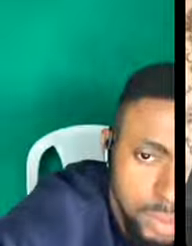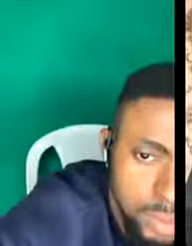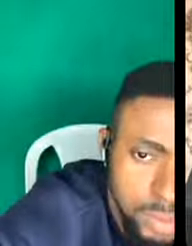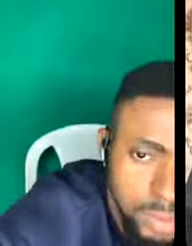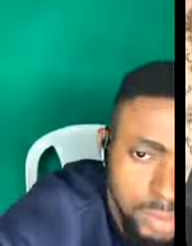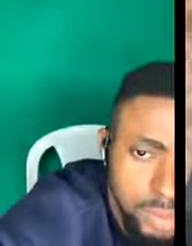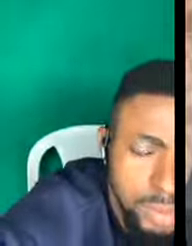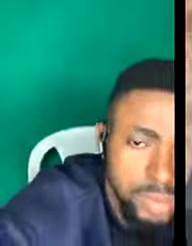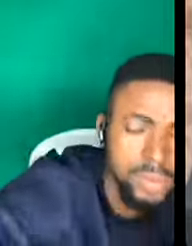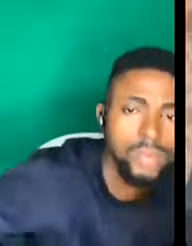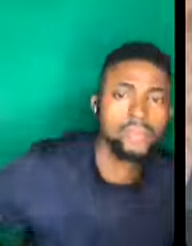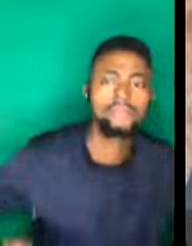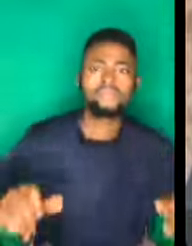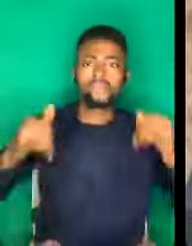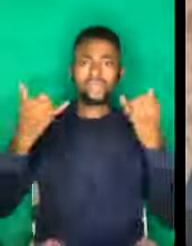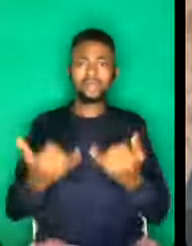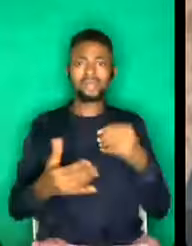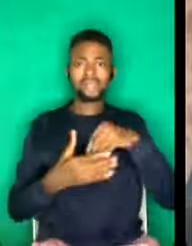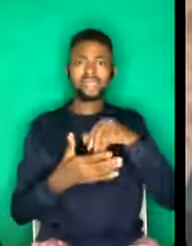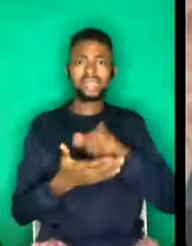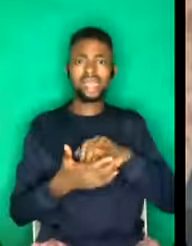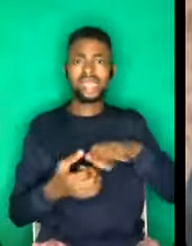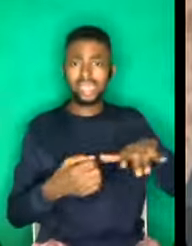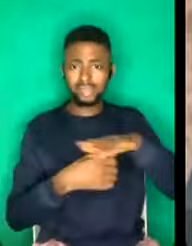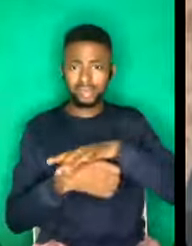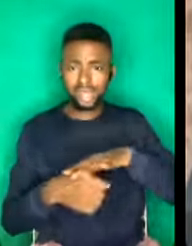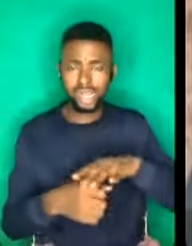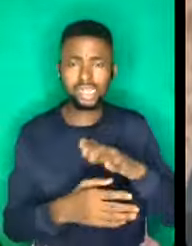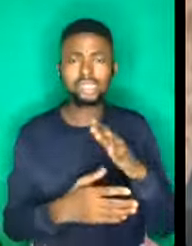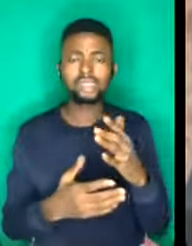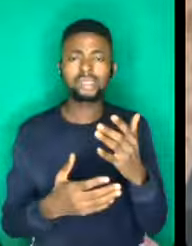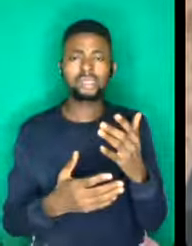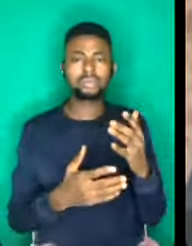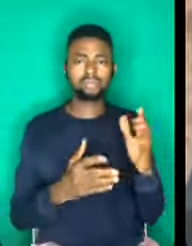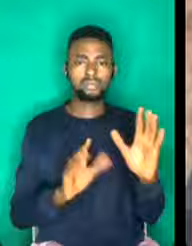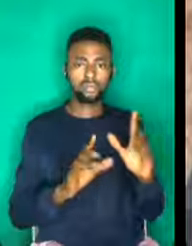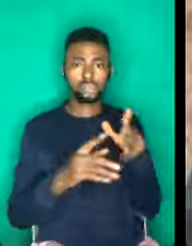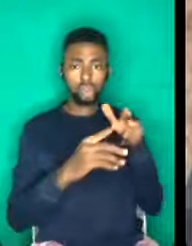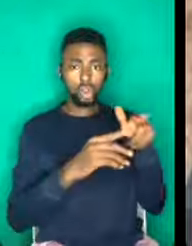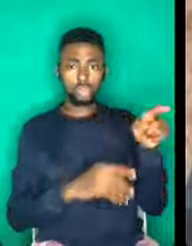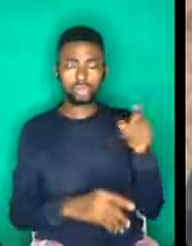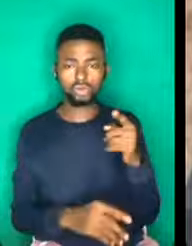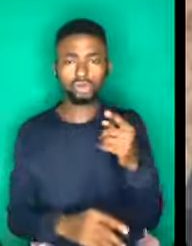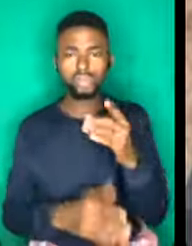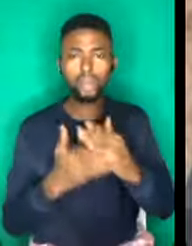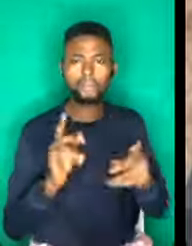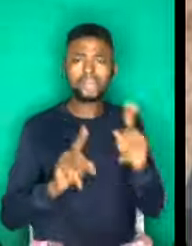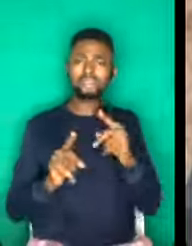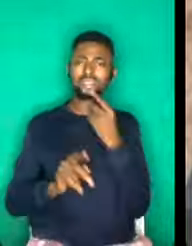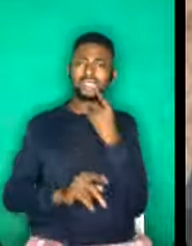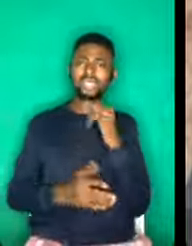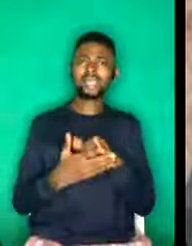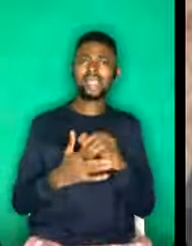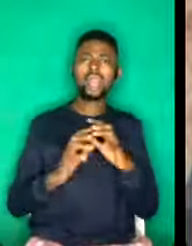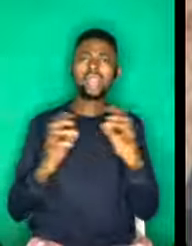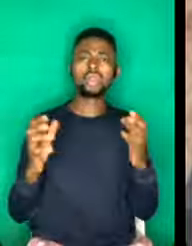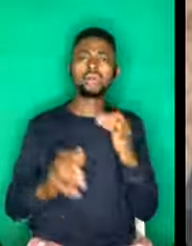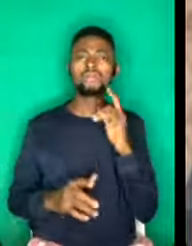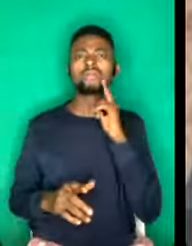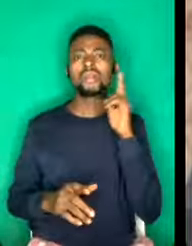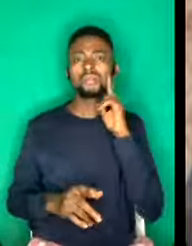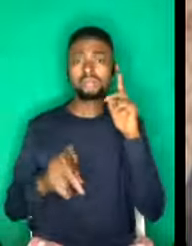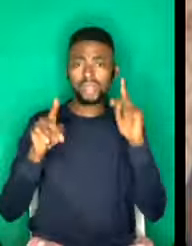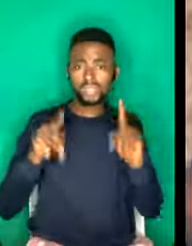aspect, I've heard a lot. Some people say that, talking about that codification, some people say that a lot of deaf persons do not know how to